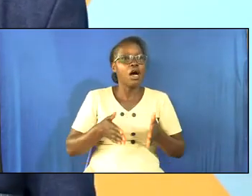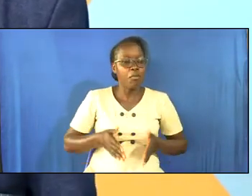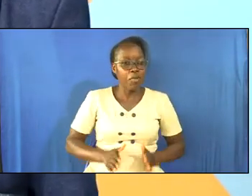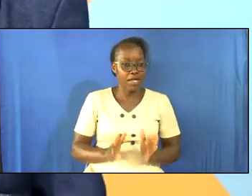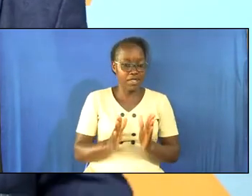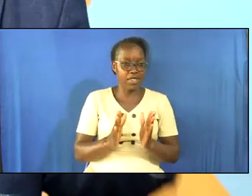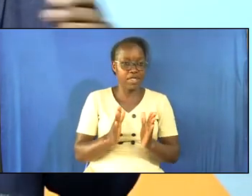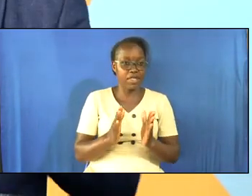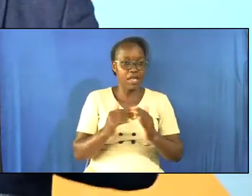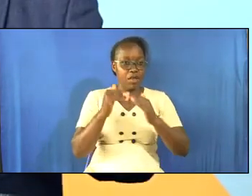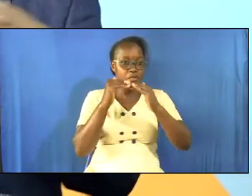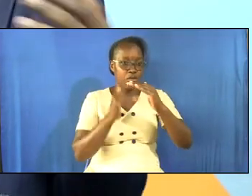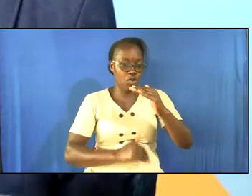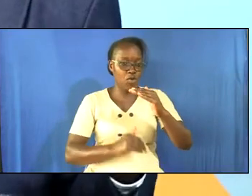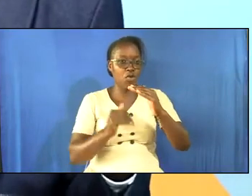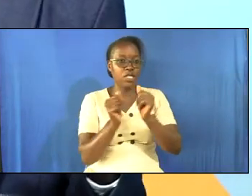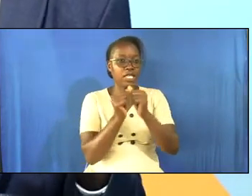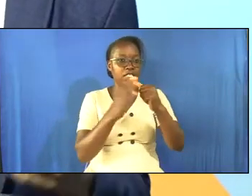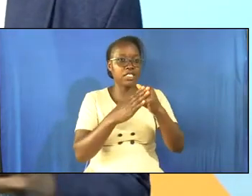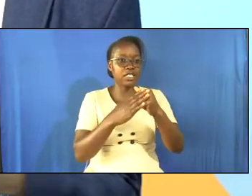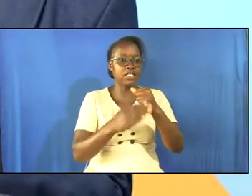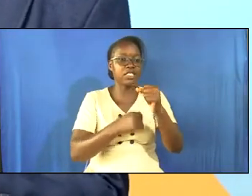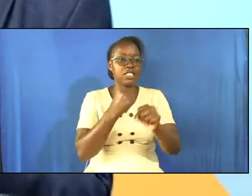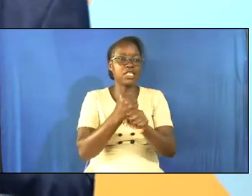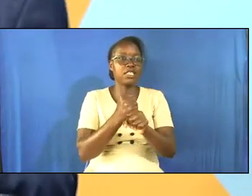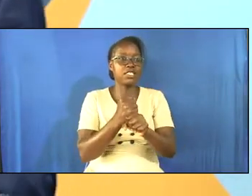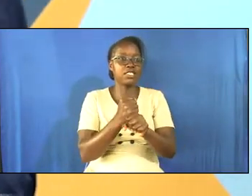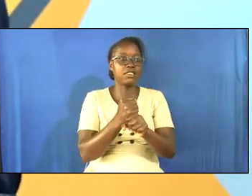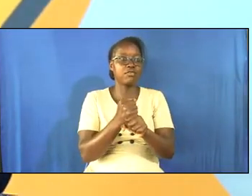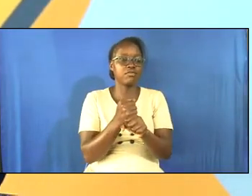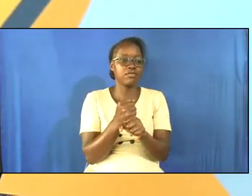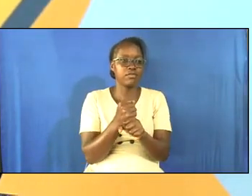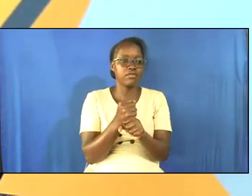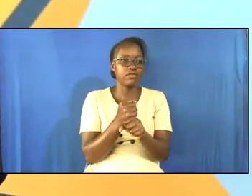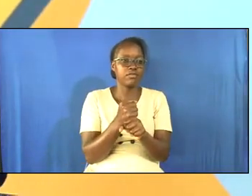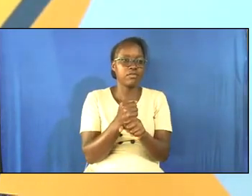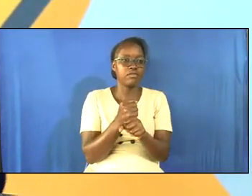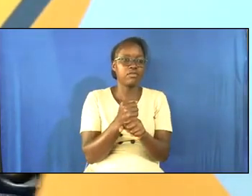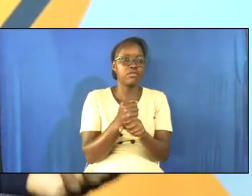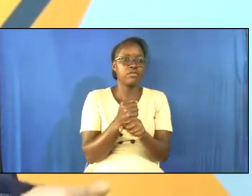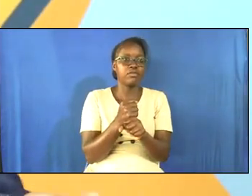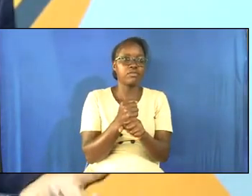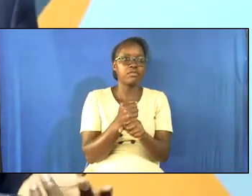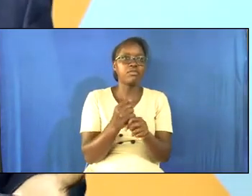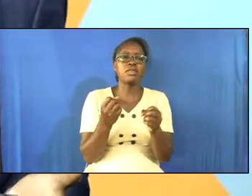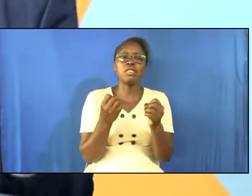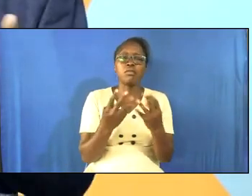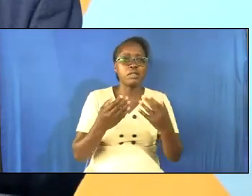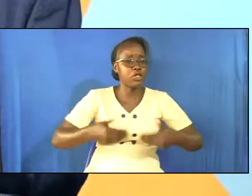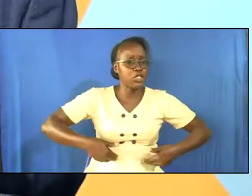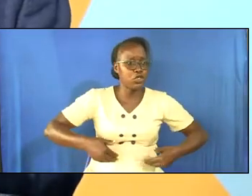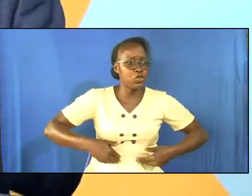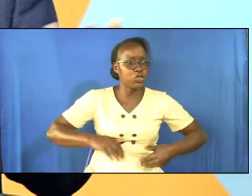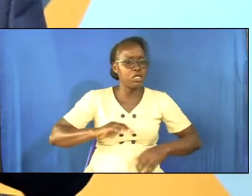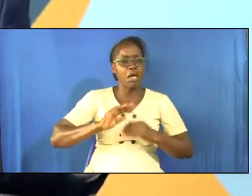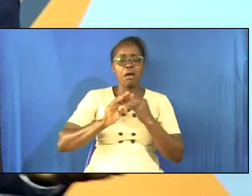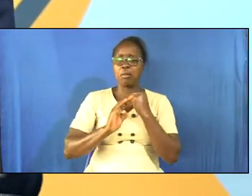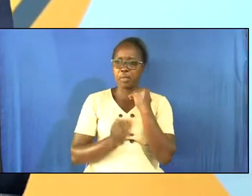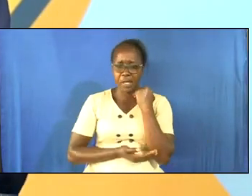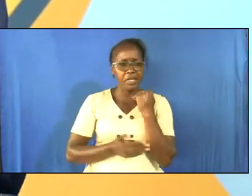19 years. So we currently have massive drives that prevent teenage pregnancies, and you can see